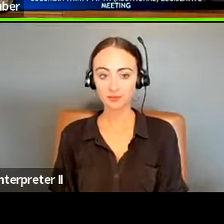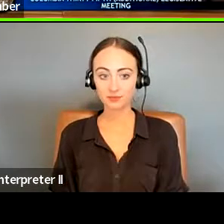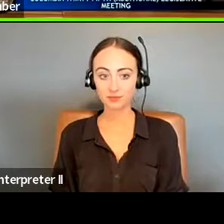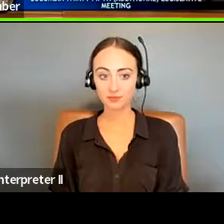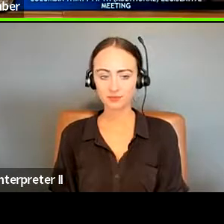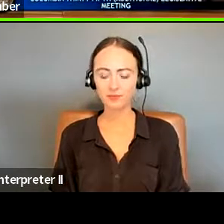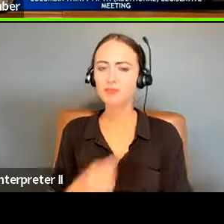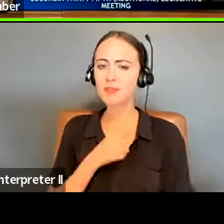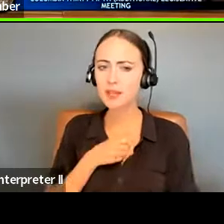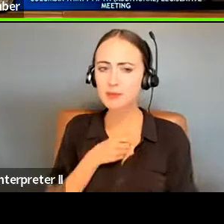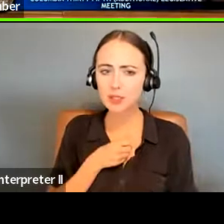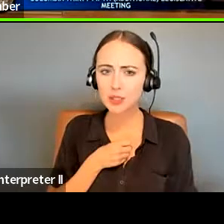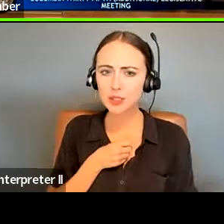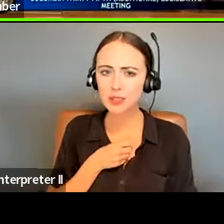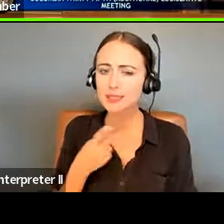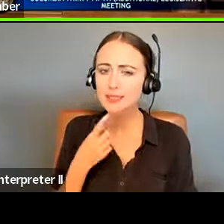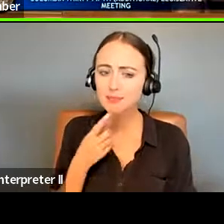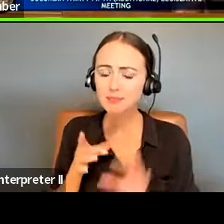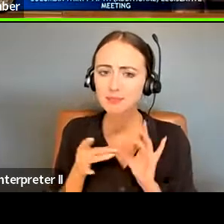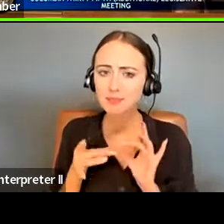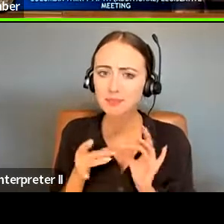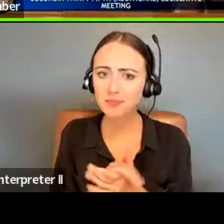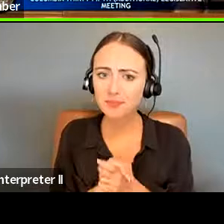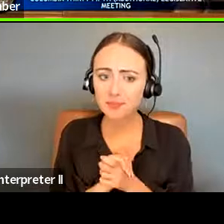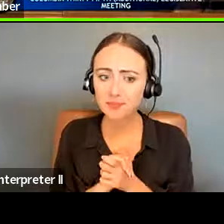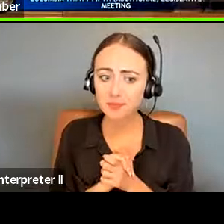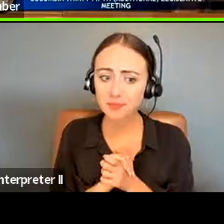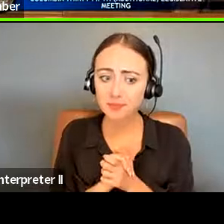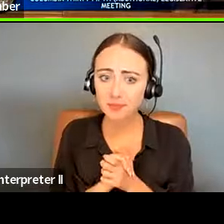I'm sorry, Madam Secretary, what did you just say?